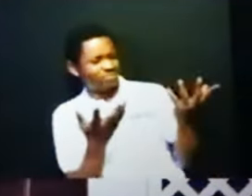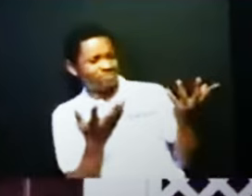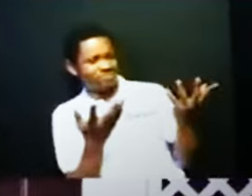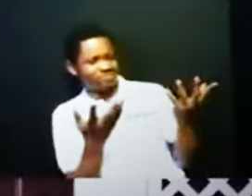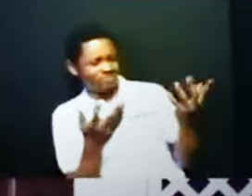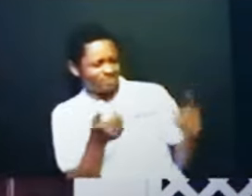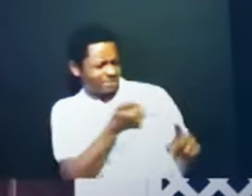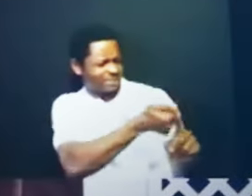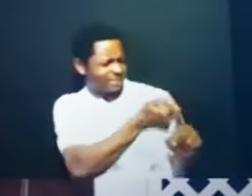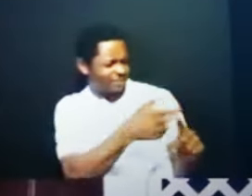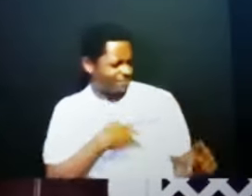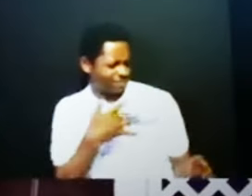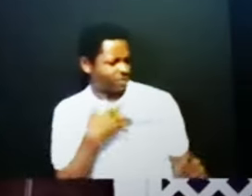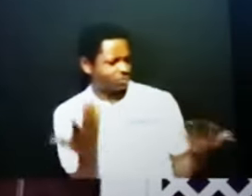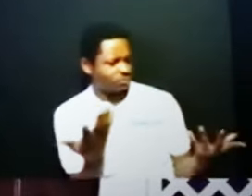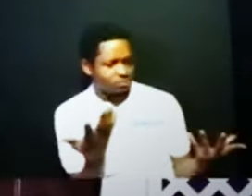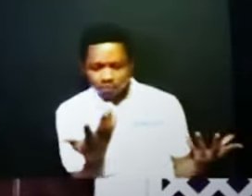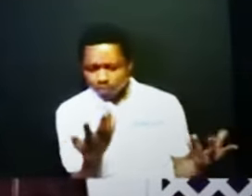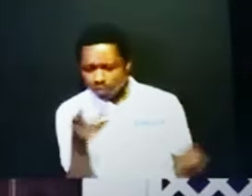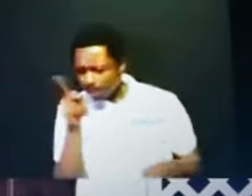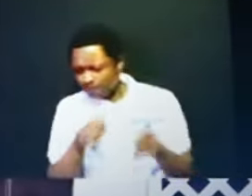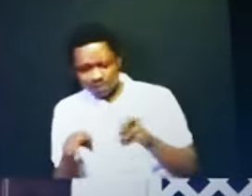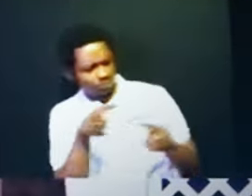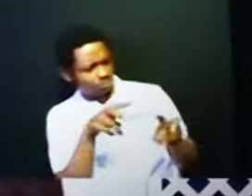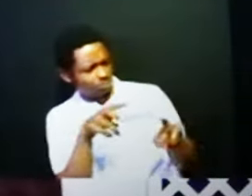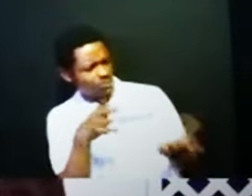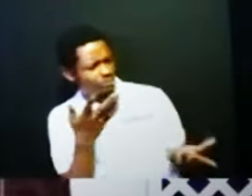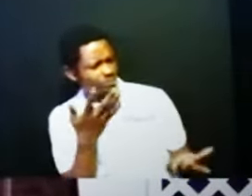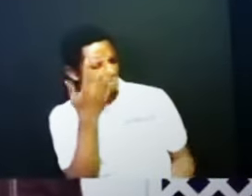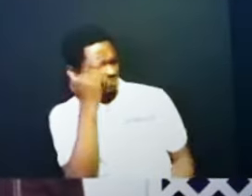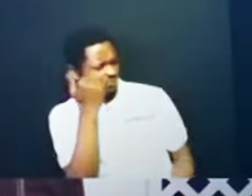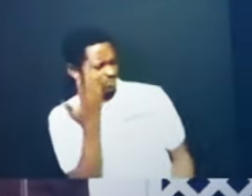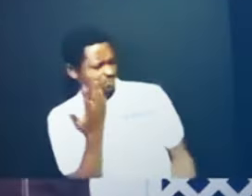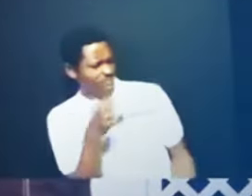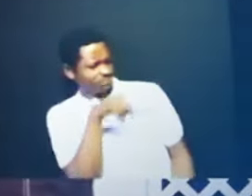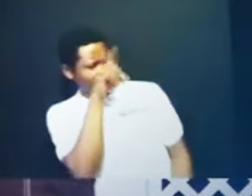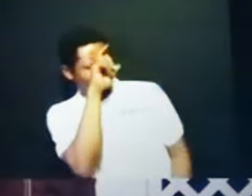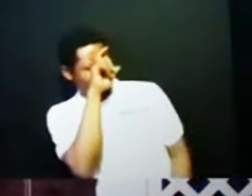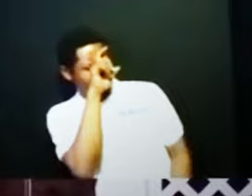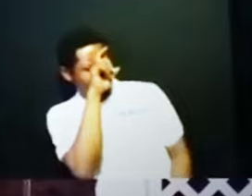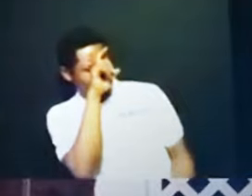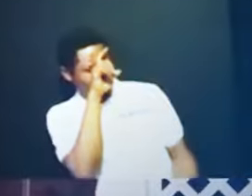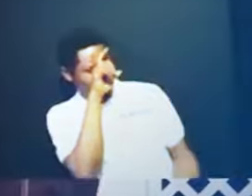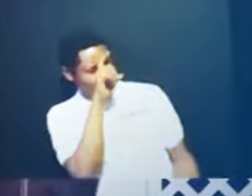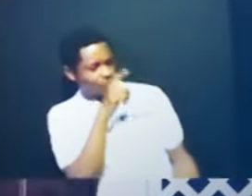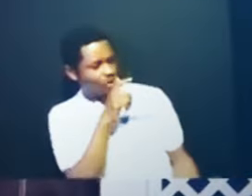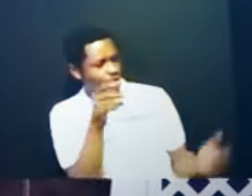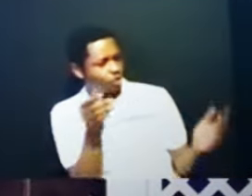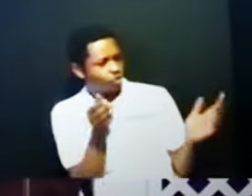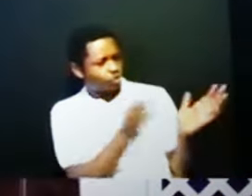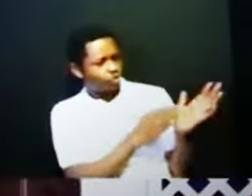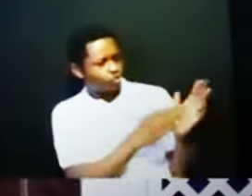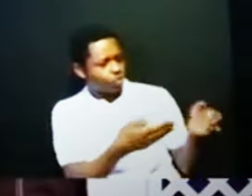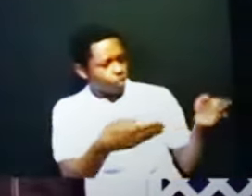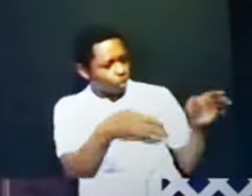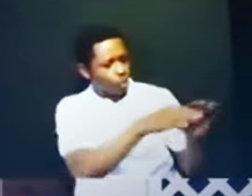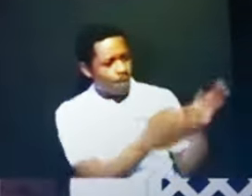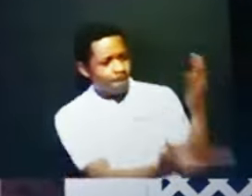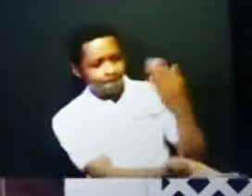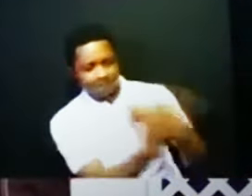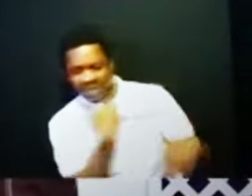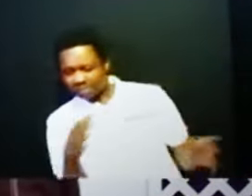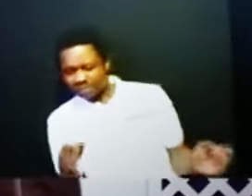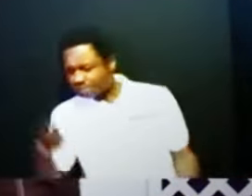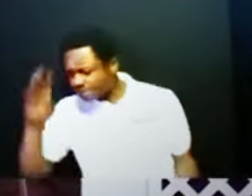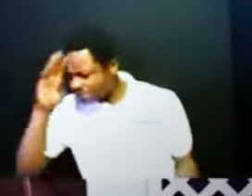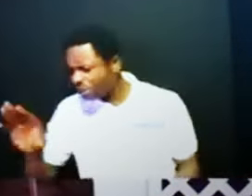Now they were surprised. She comes back from a school. She's not even greeting anybody. All that she was